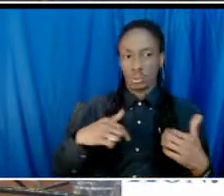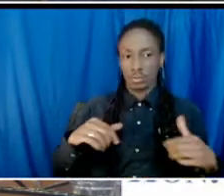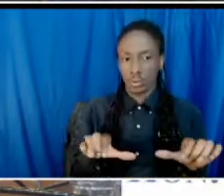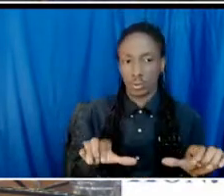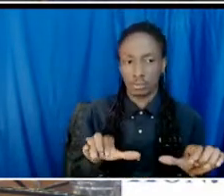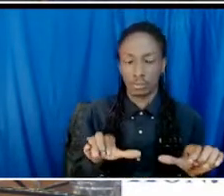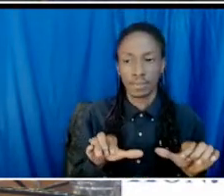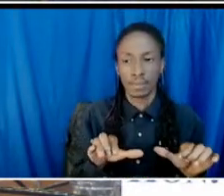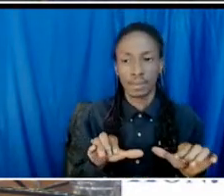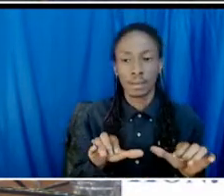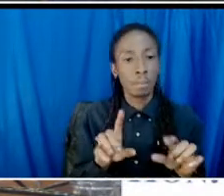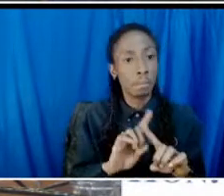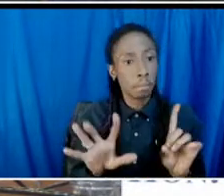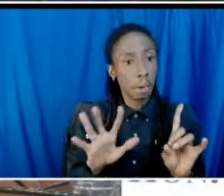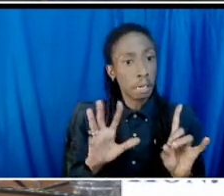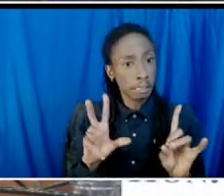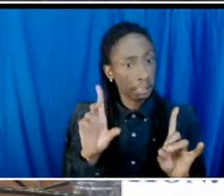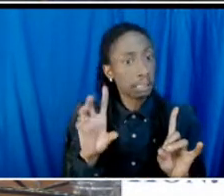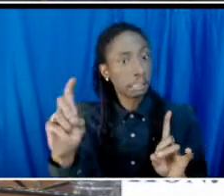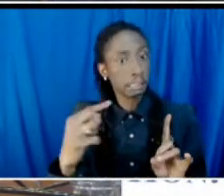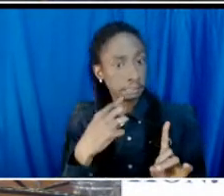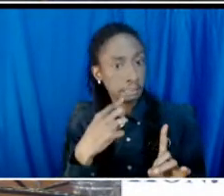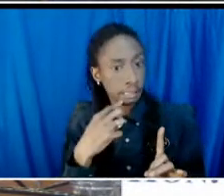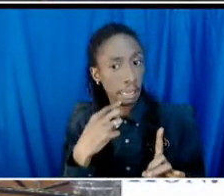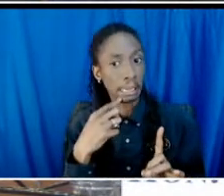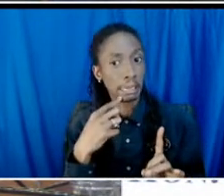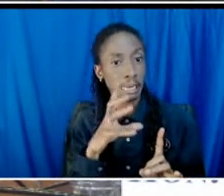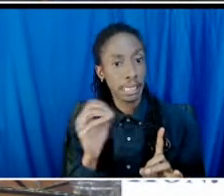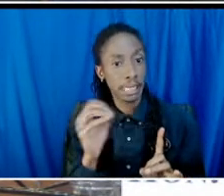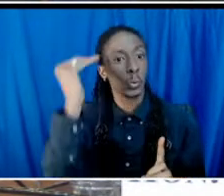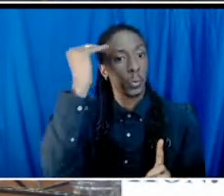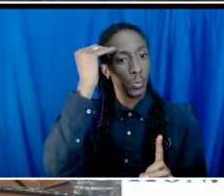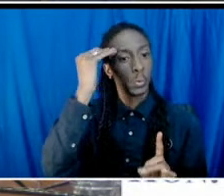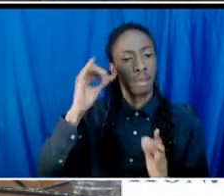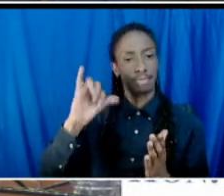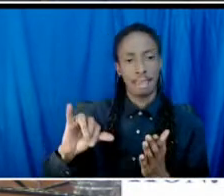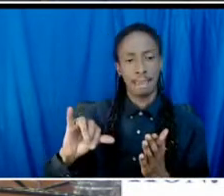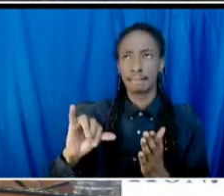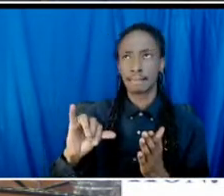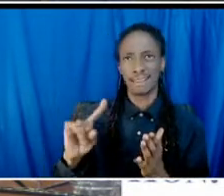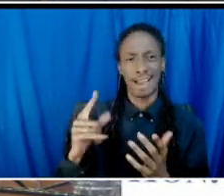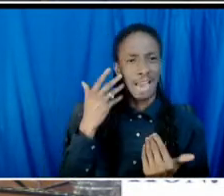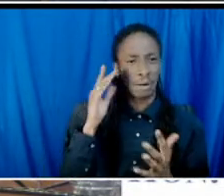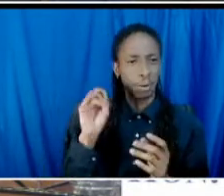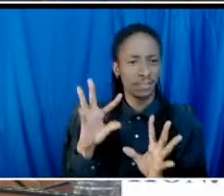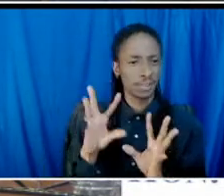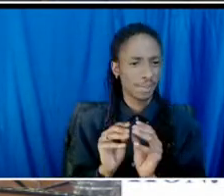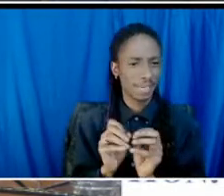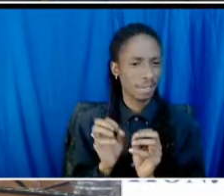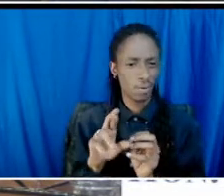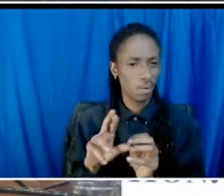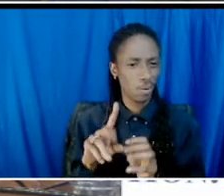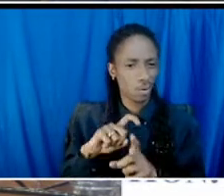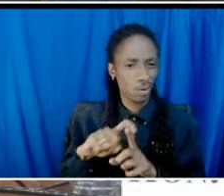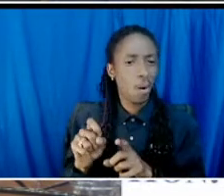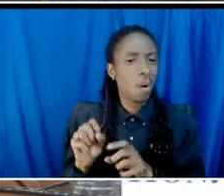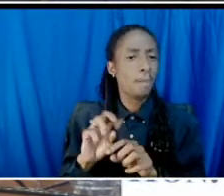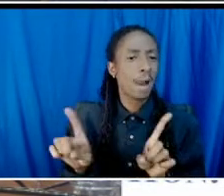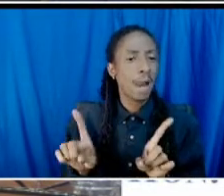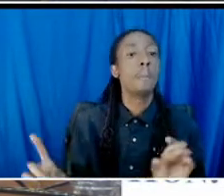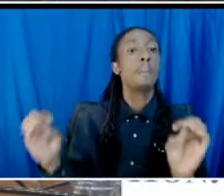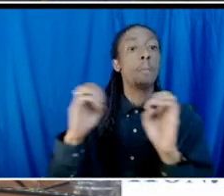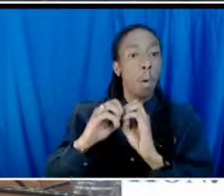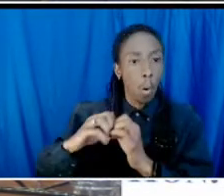had acknowledged that he had had further, I don't know if it was meeting or phone calls or what, but further discussion with the